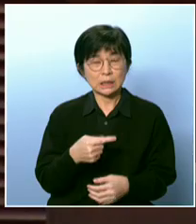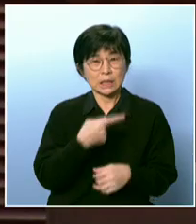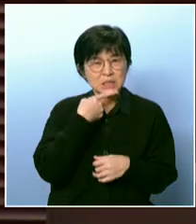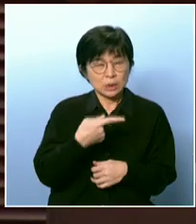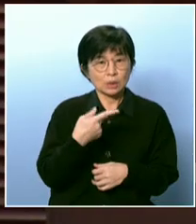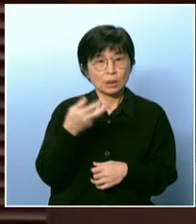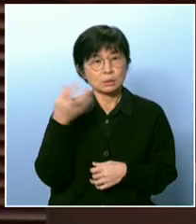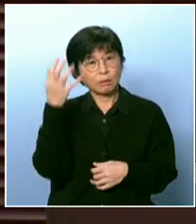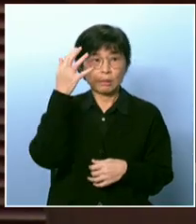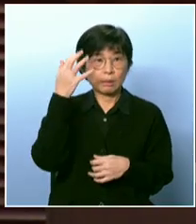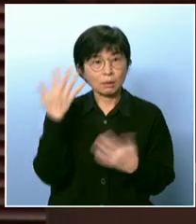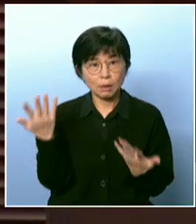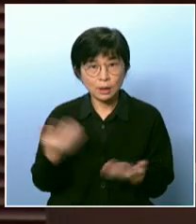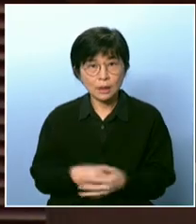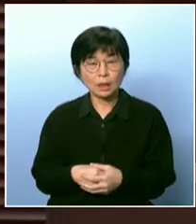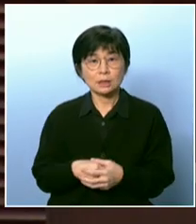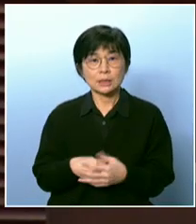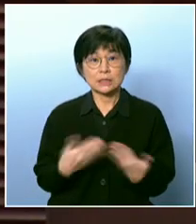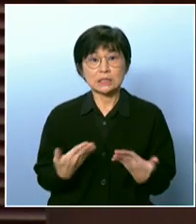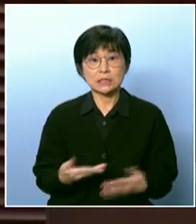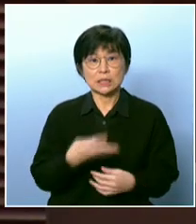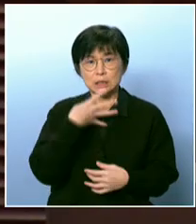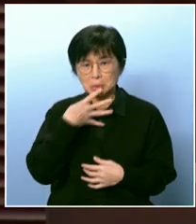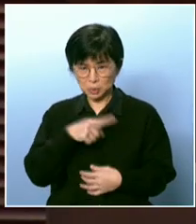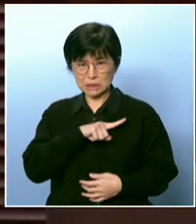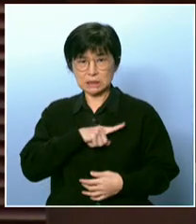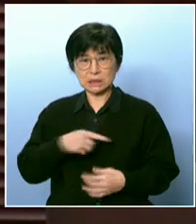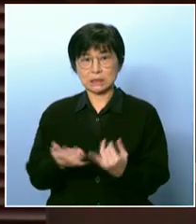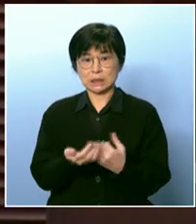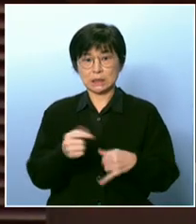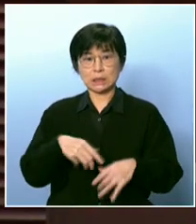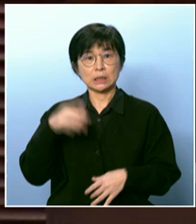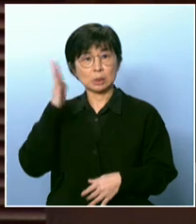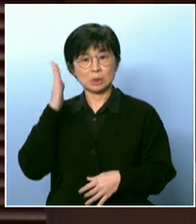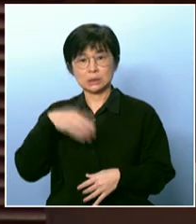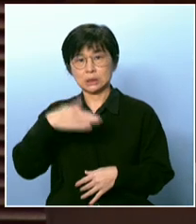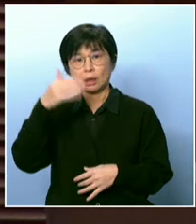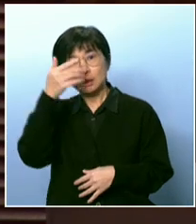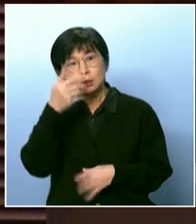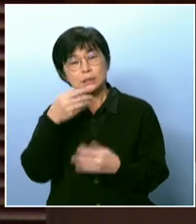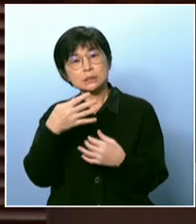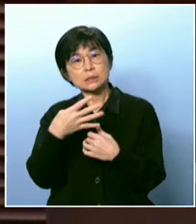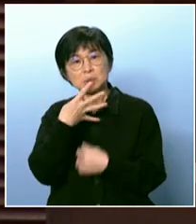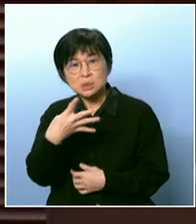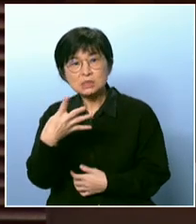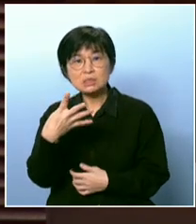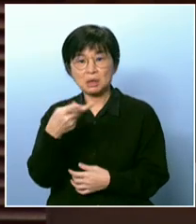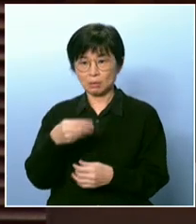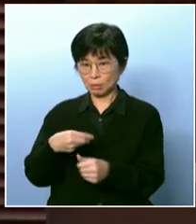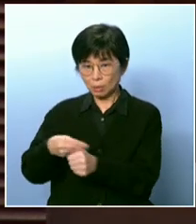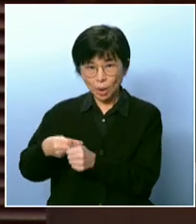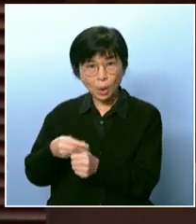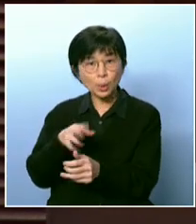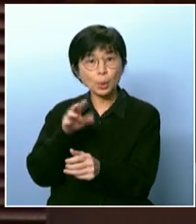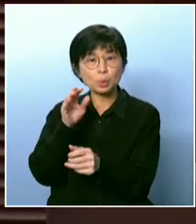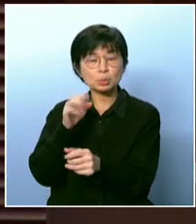you. I believe there are 5 questions on the secretary. I would